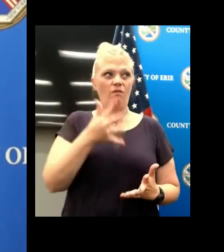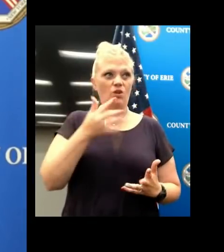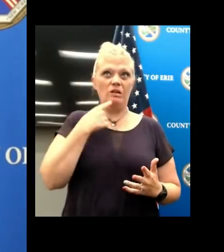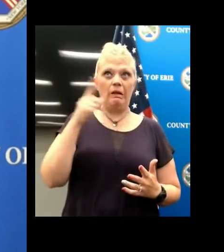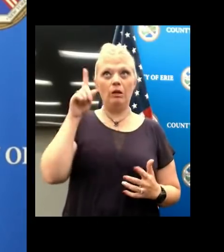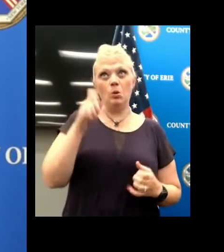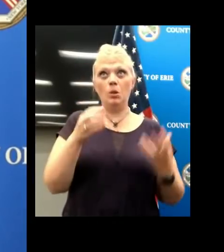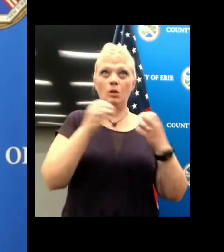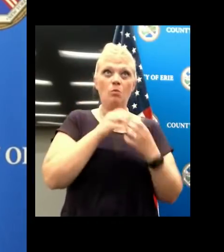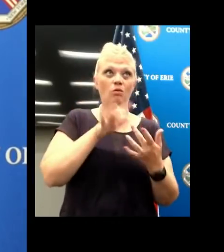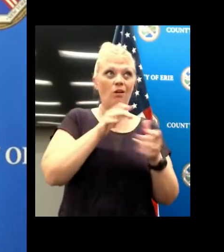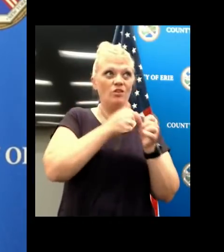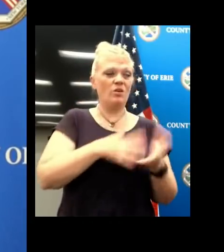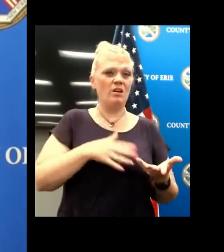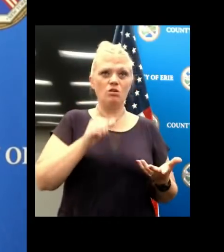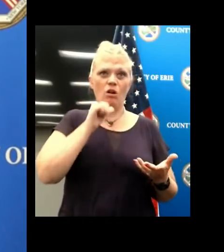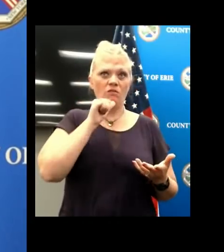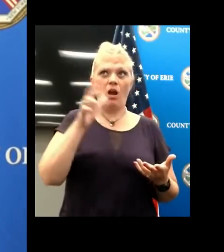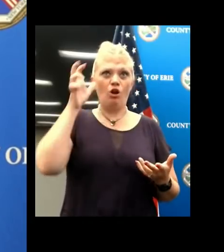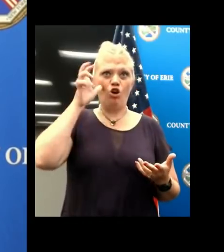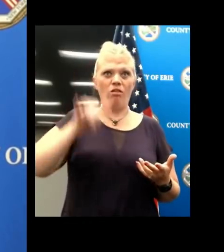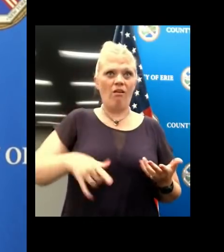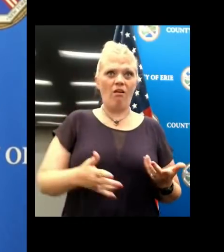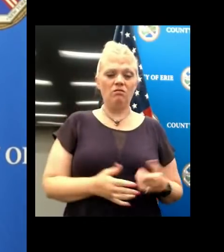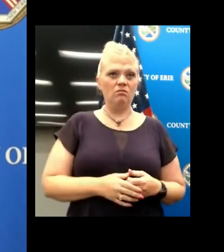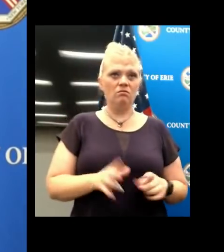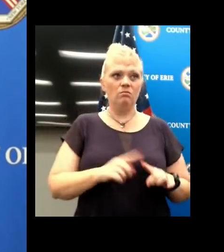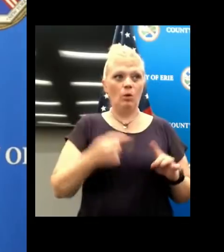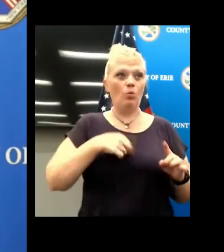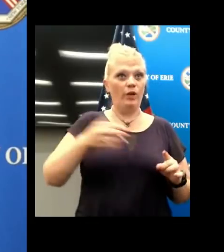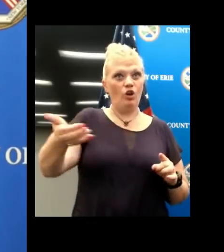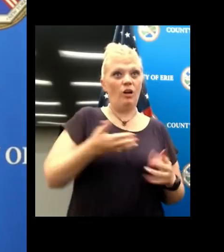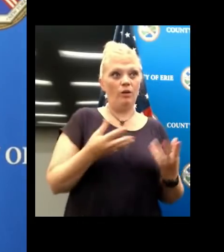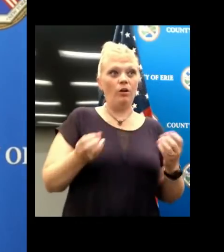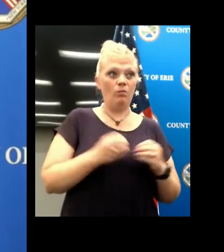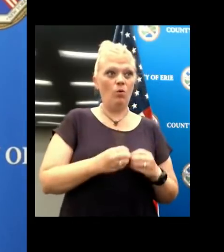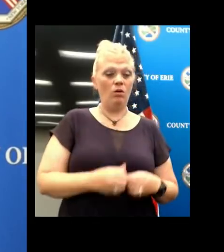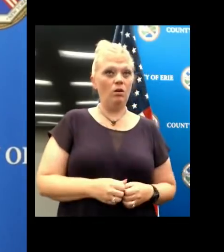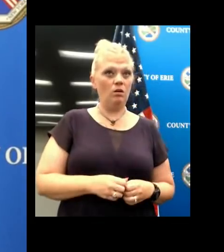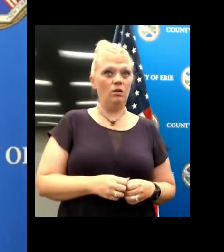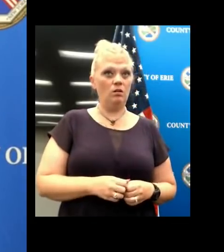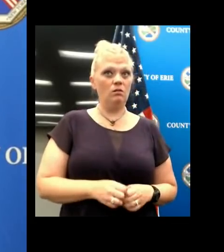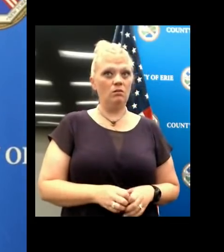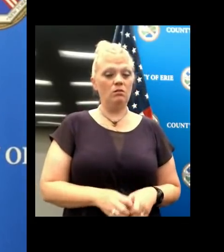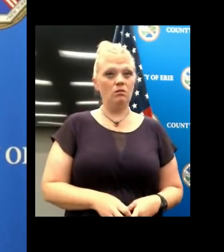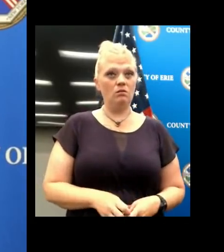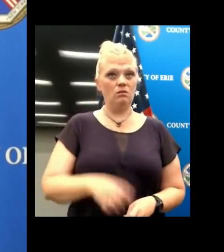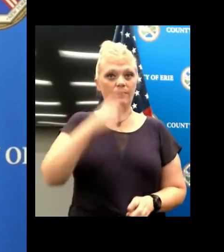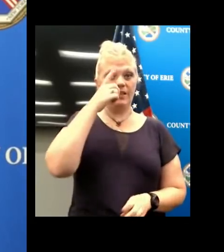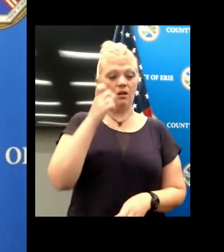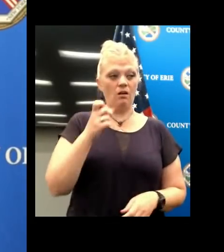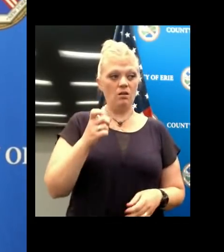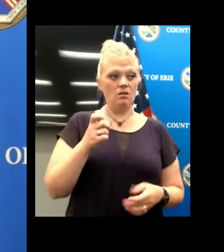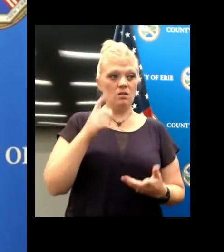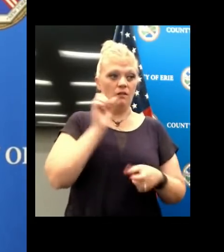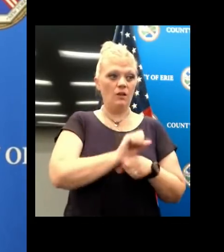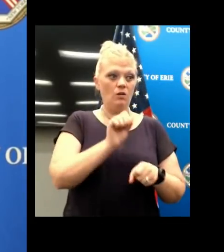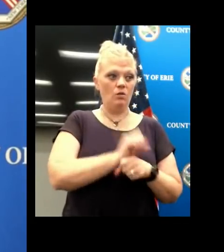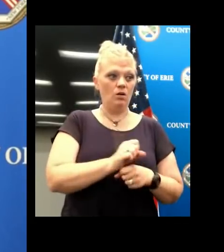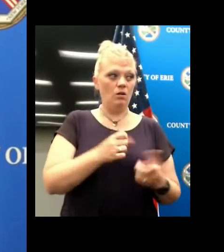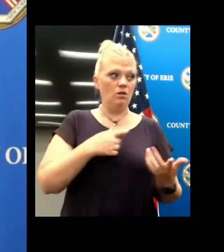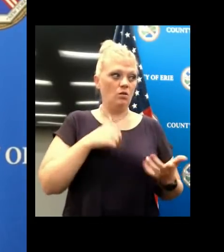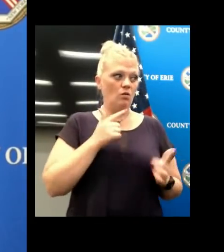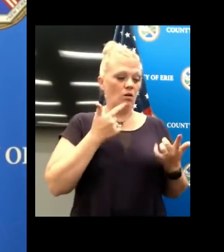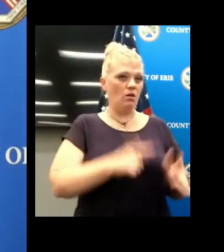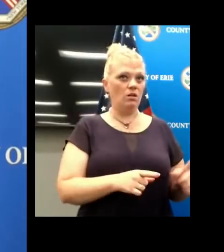contact tracers. I've not heard that, but we are hiring more because of the work that we're dealing with, and I'll let the